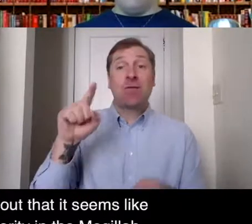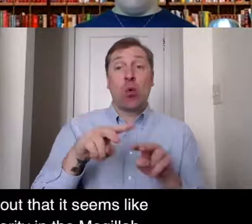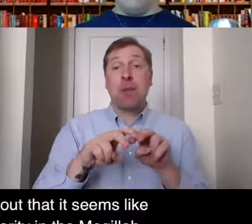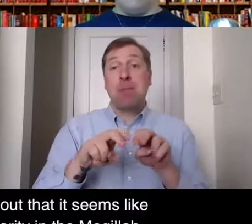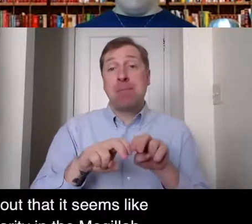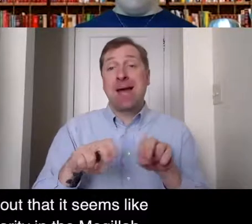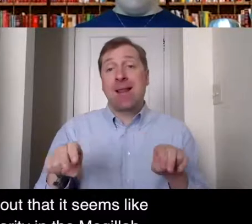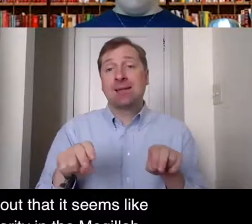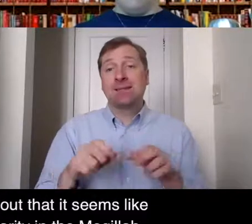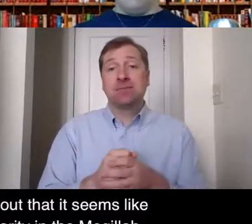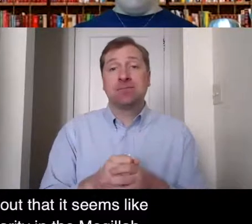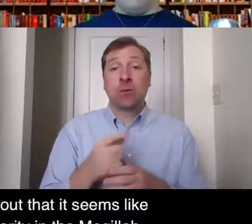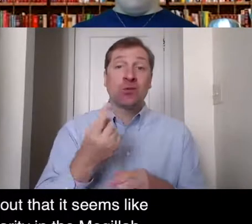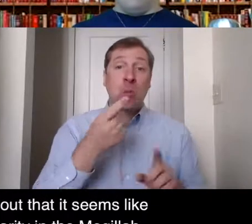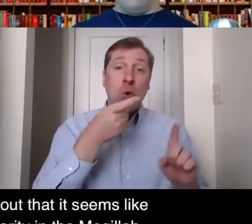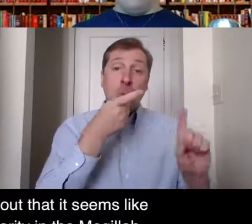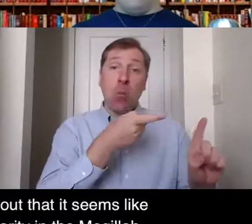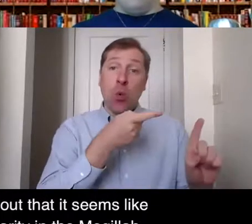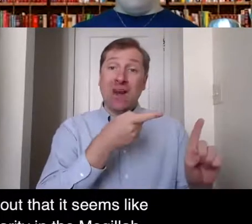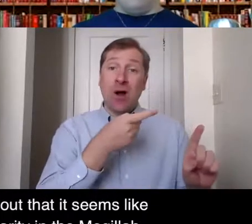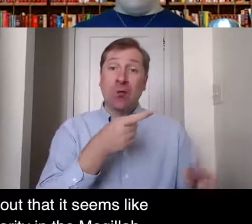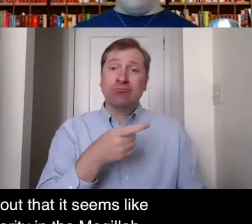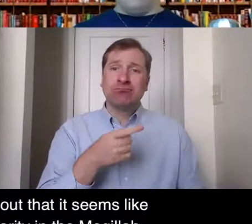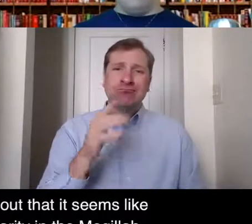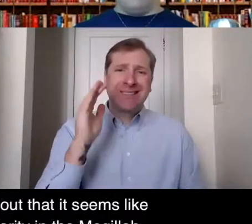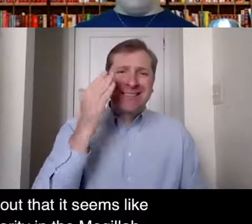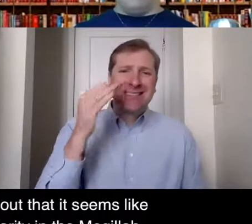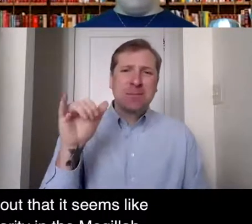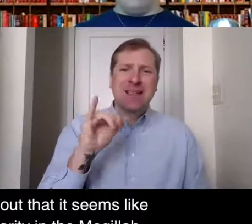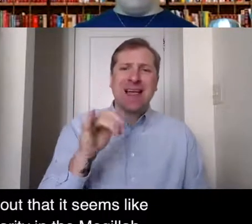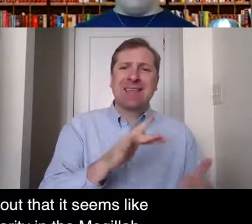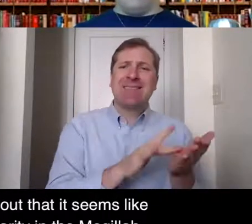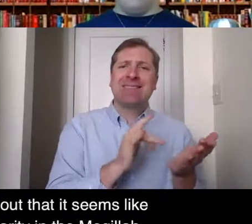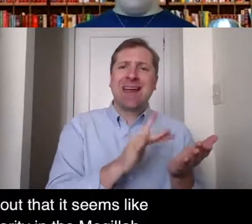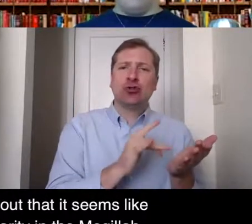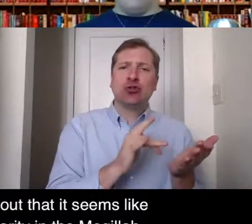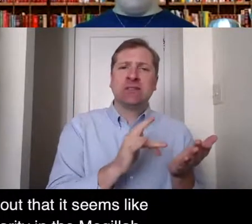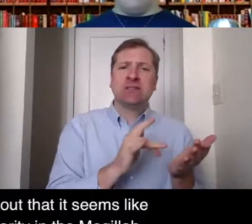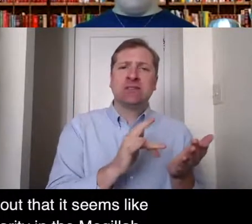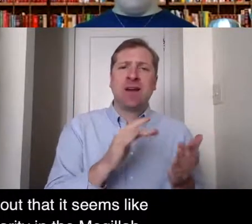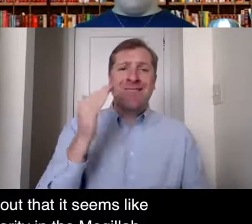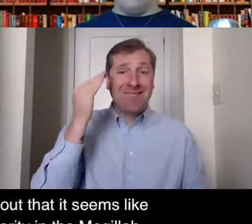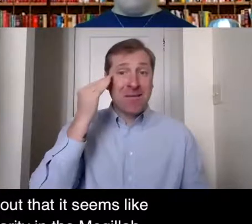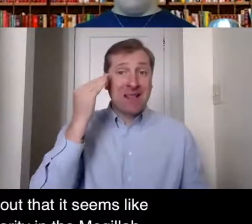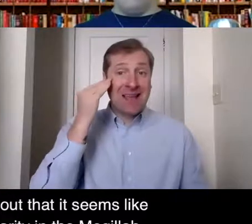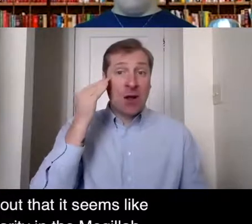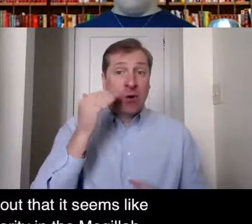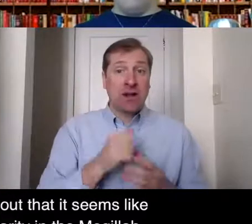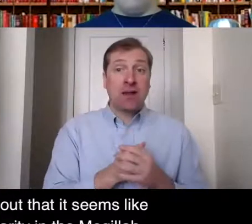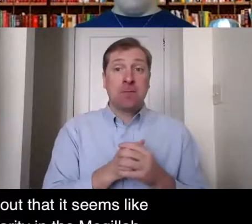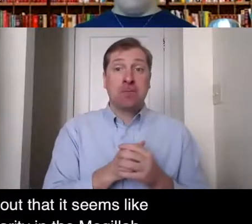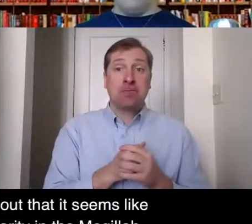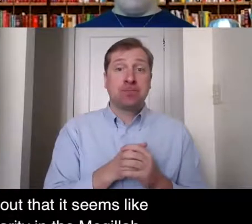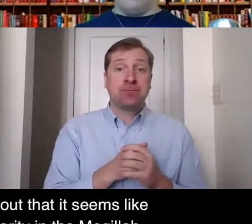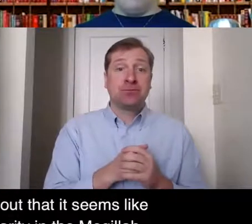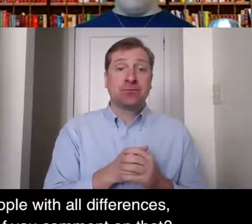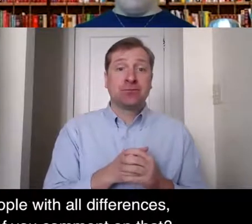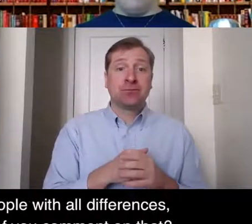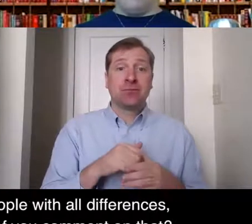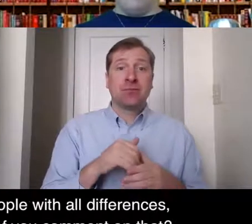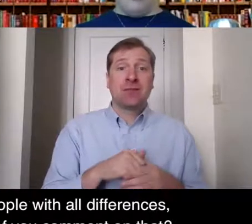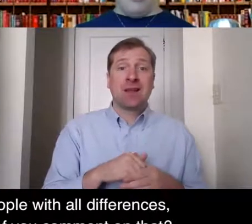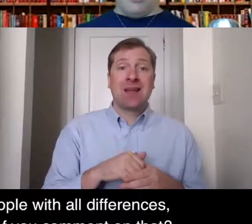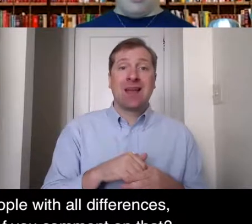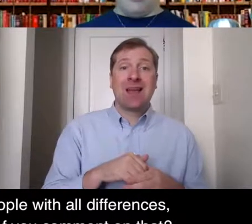so someone has pointed out that it seems like the advantages of familiarity in the Megillah